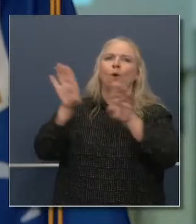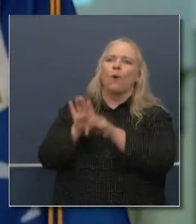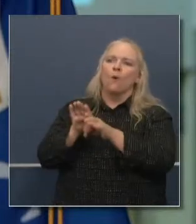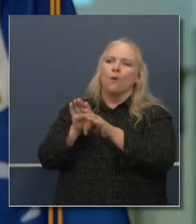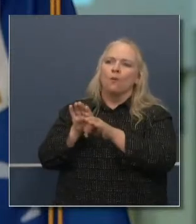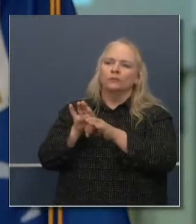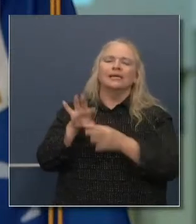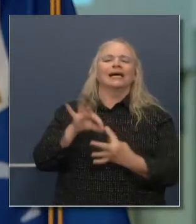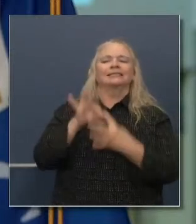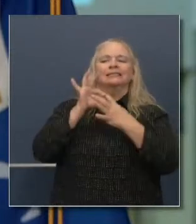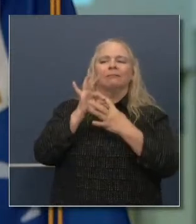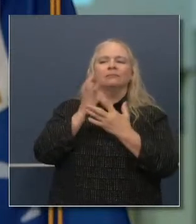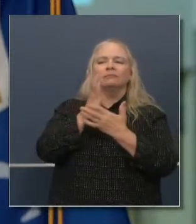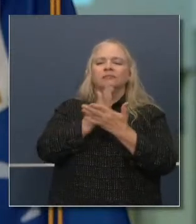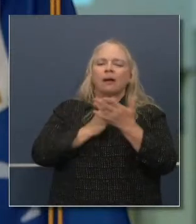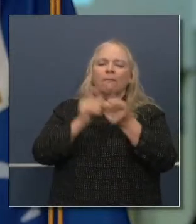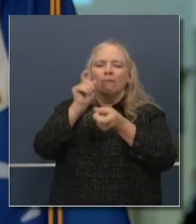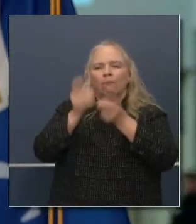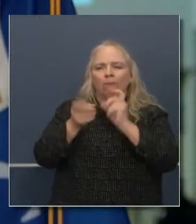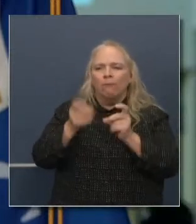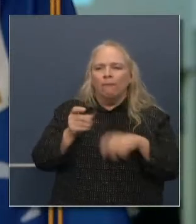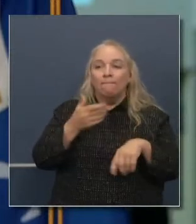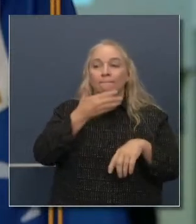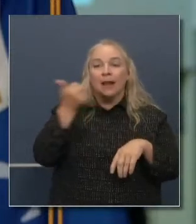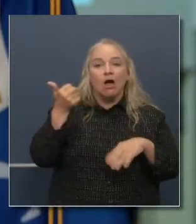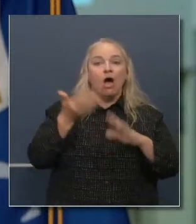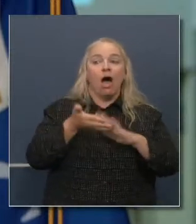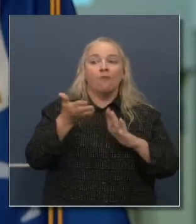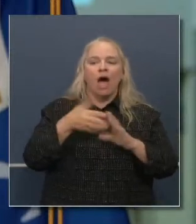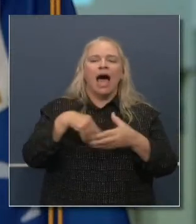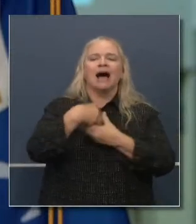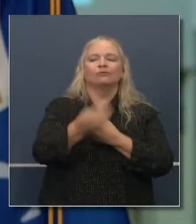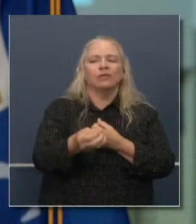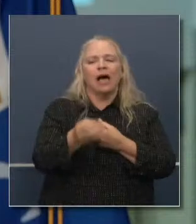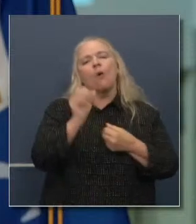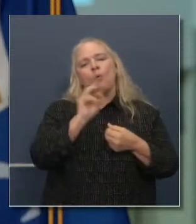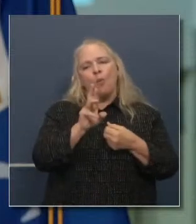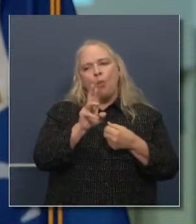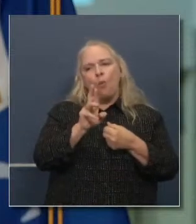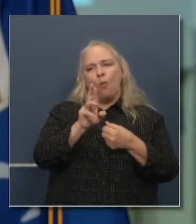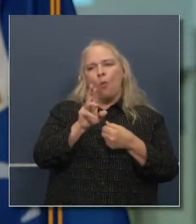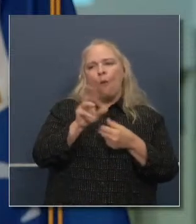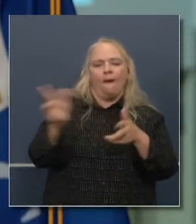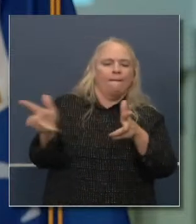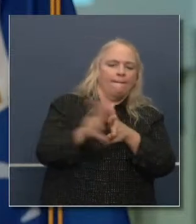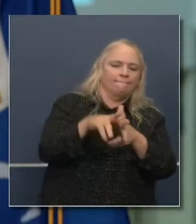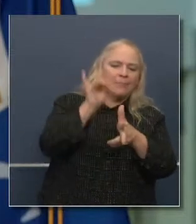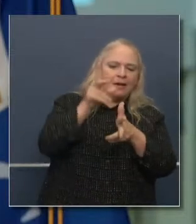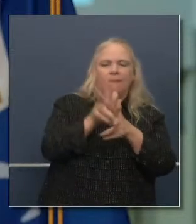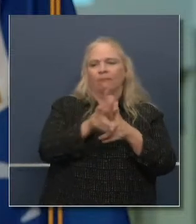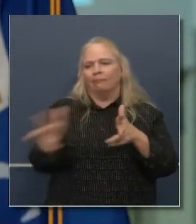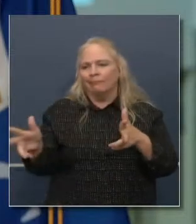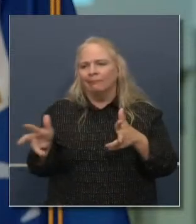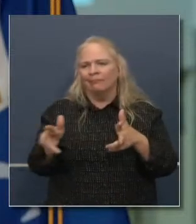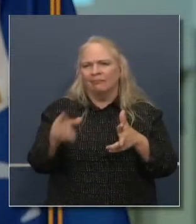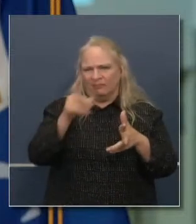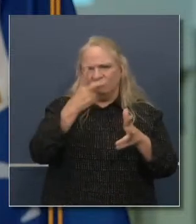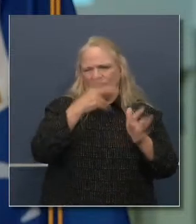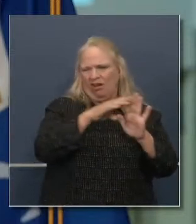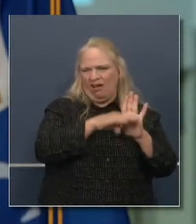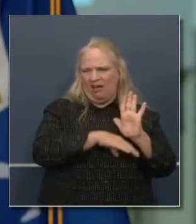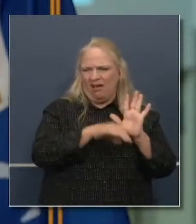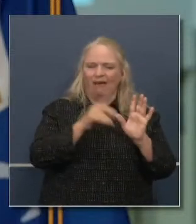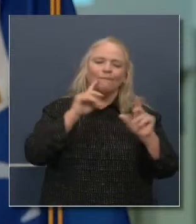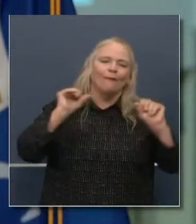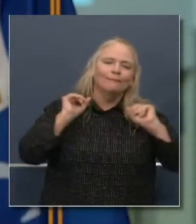modified. It says to operate outside or by pickup. This says fitness centers, worship services. Mm-hmm. The third thing listed on that